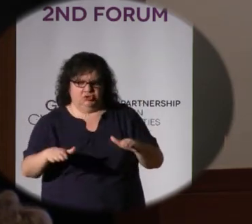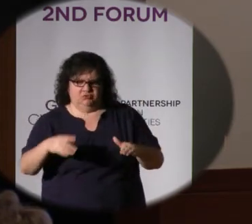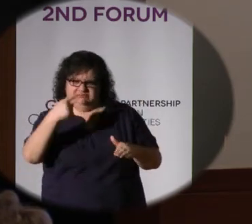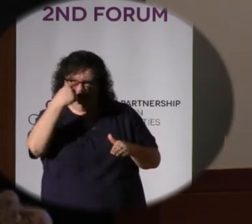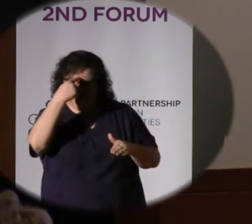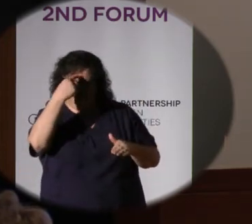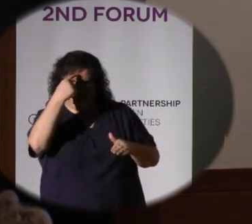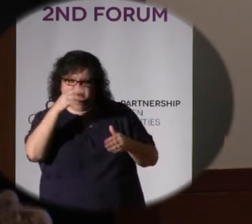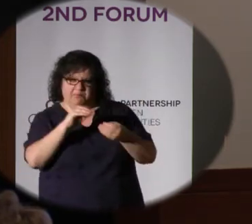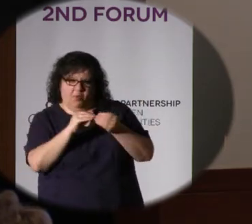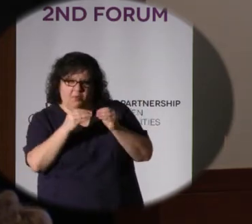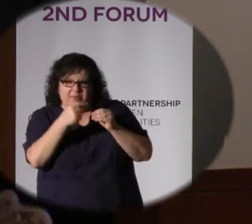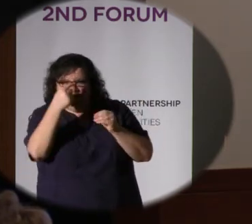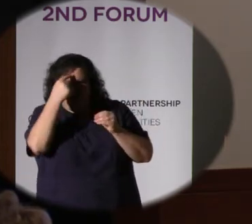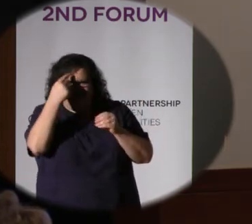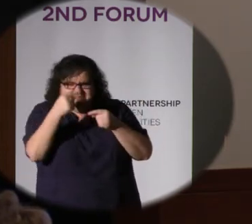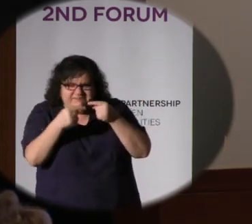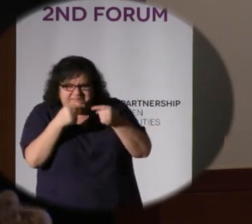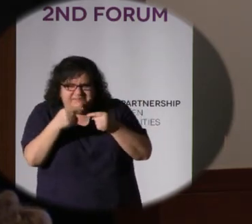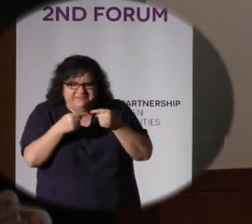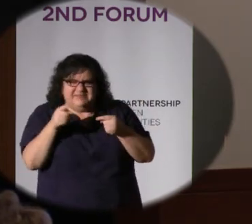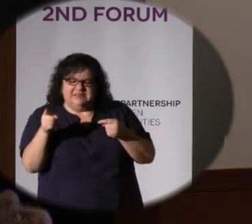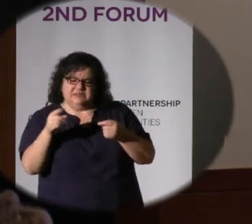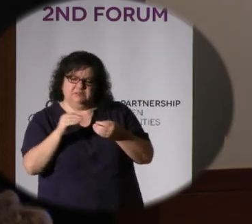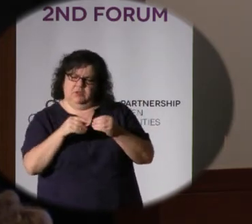humanitarian emergencies.